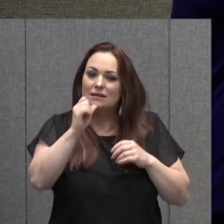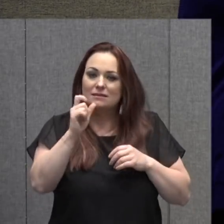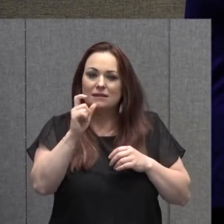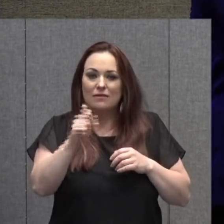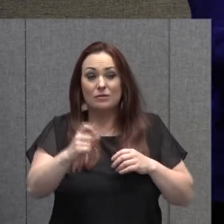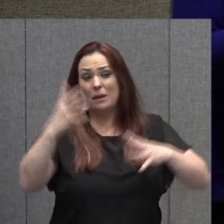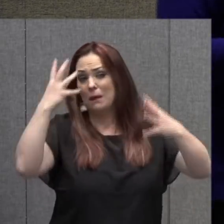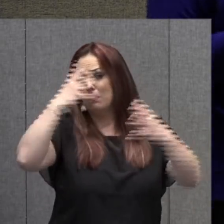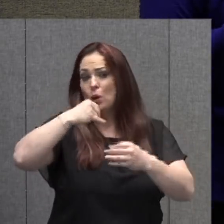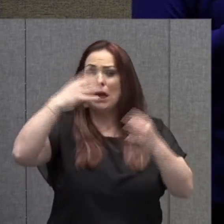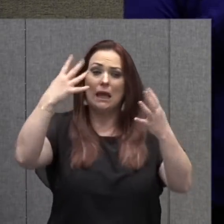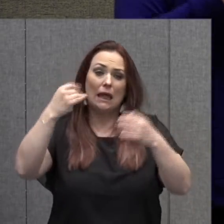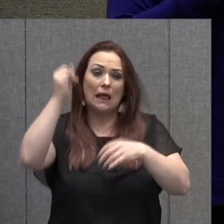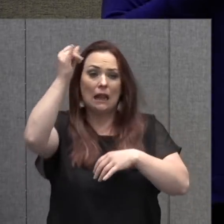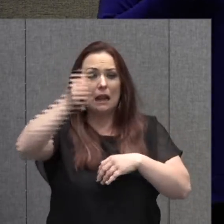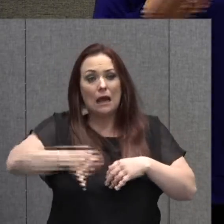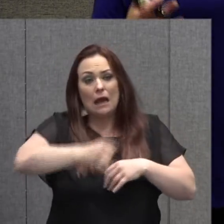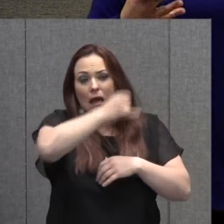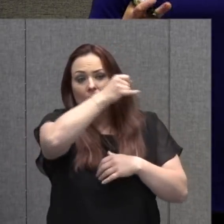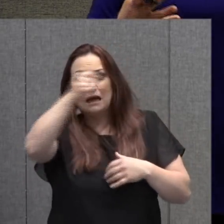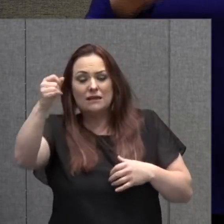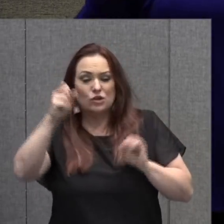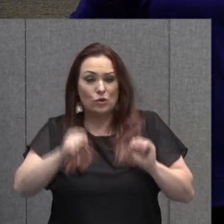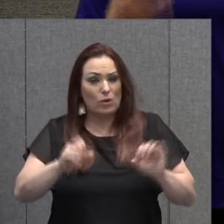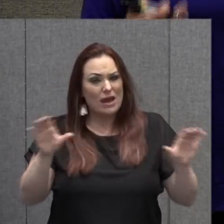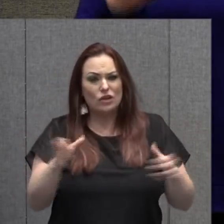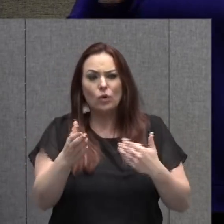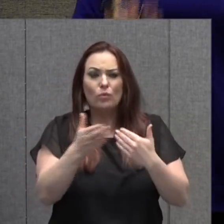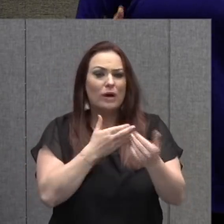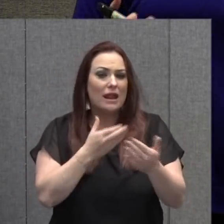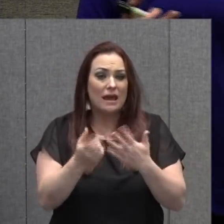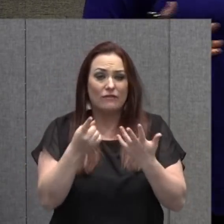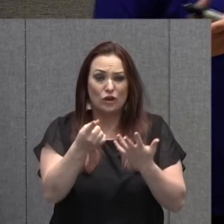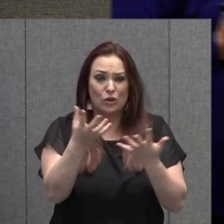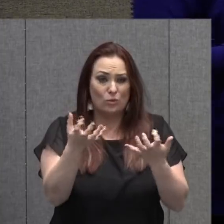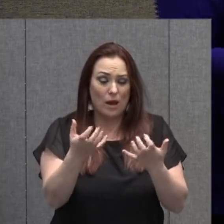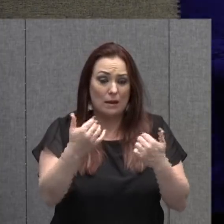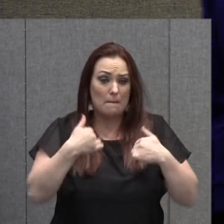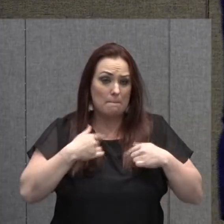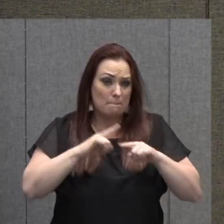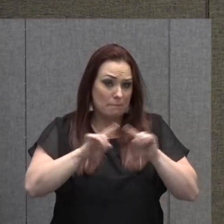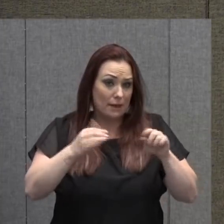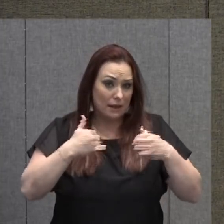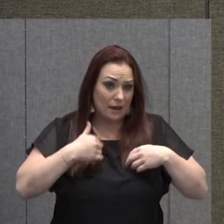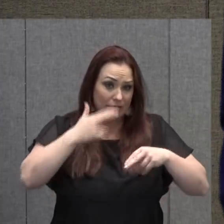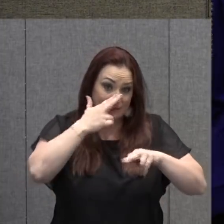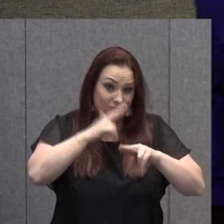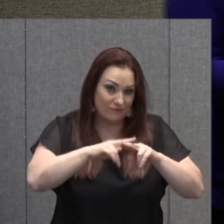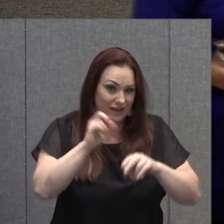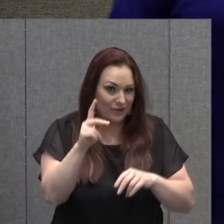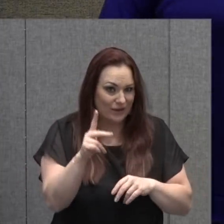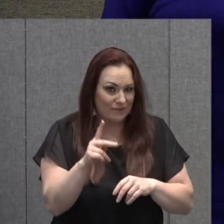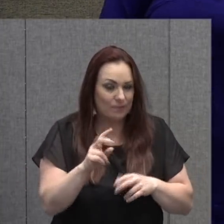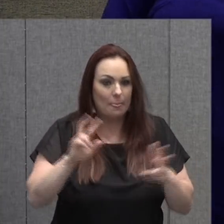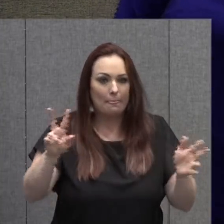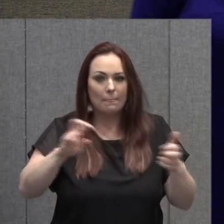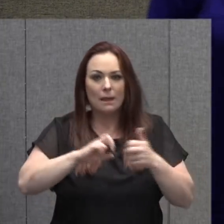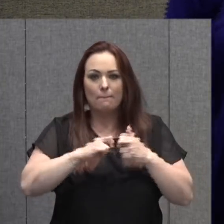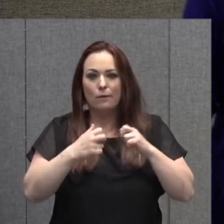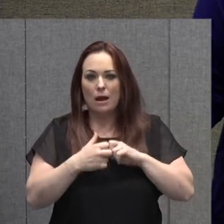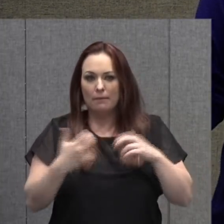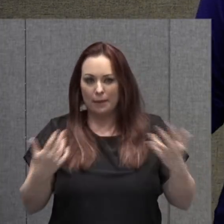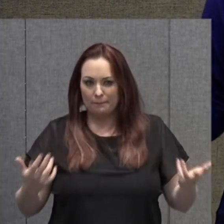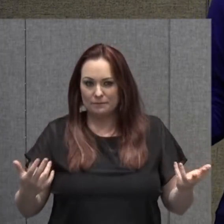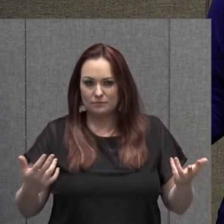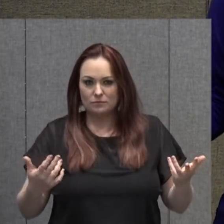all pretty with pretty lines. Do whatever you want. Just have some fun with this, okay? The problem, oh my goodness,